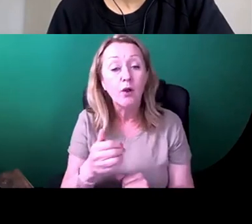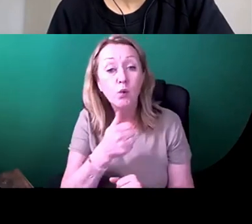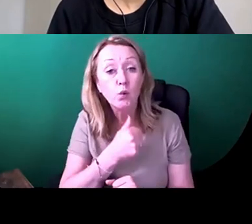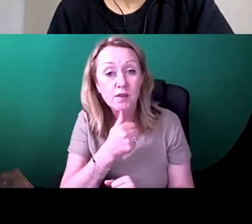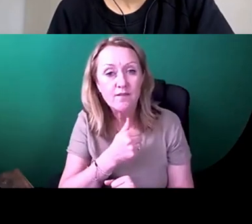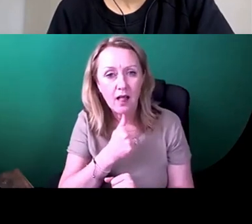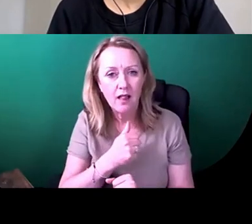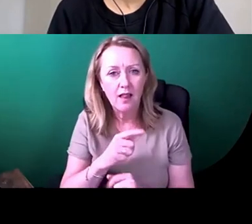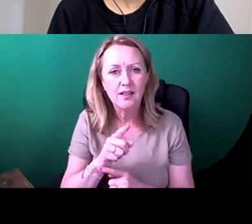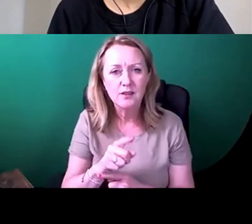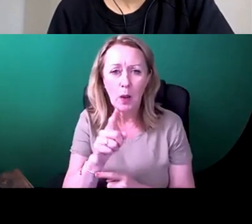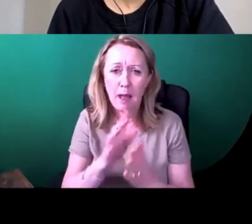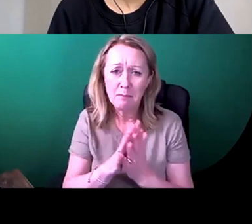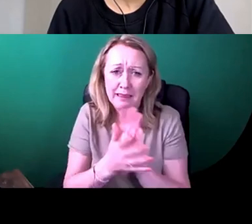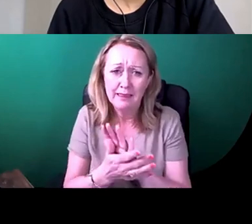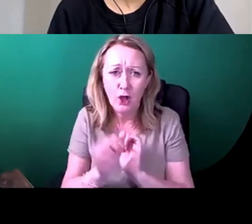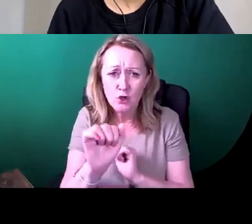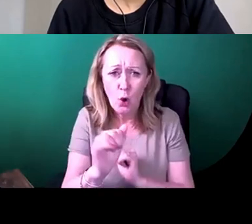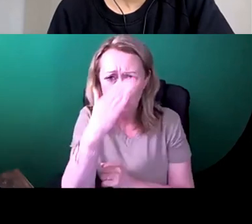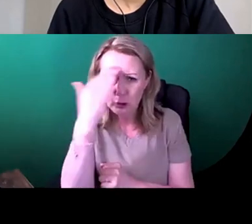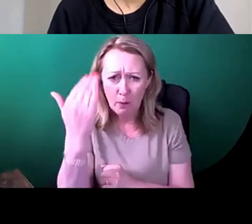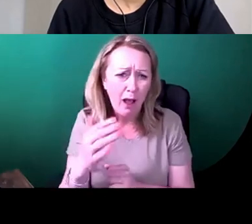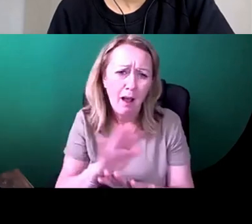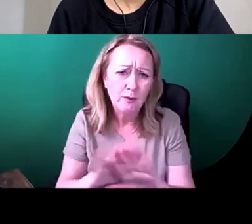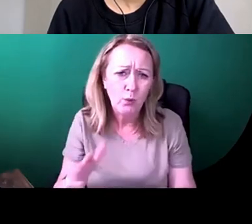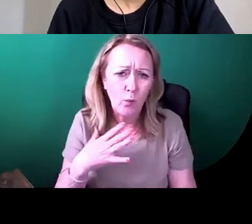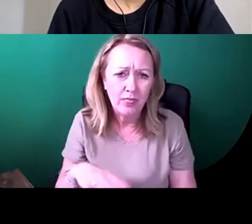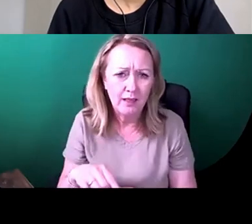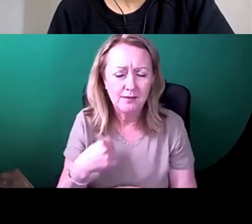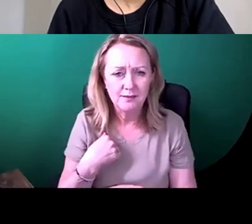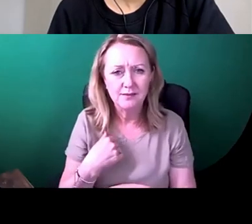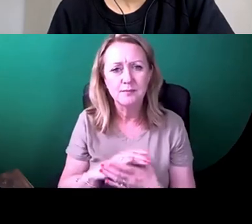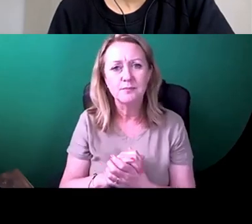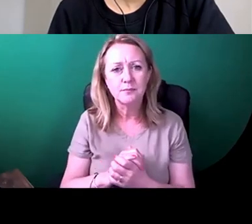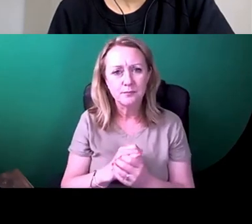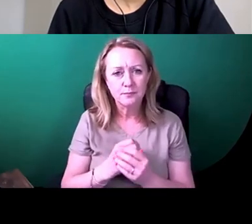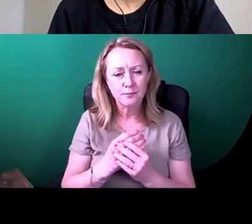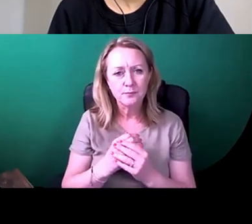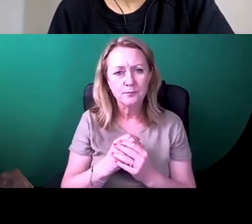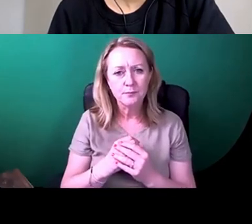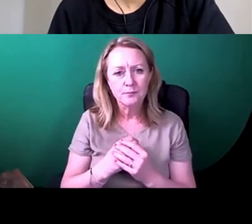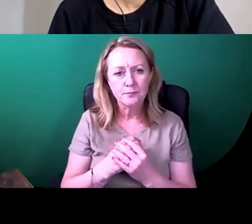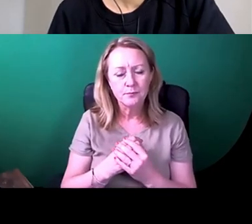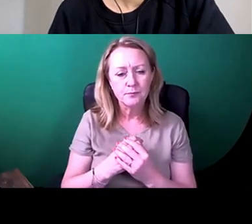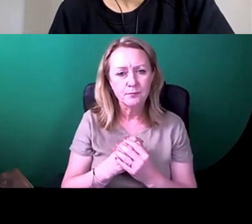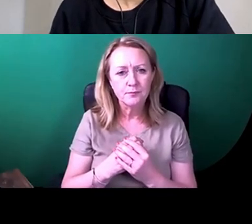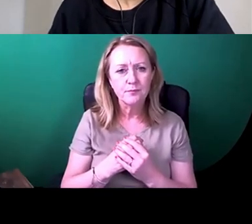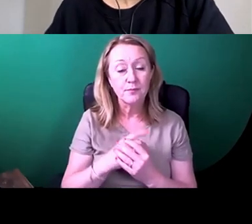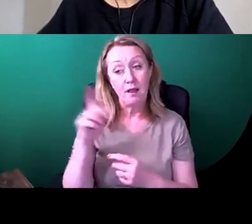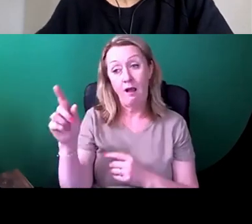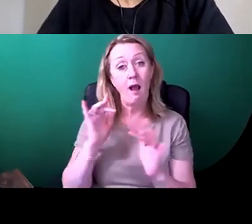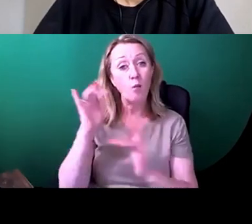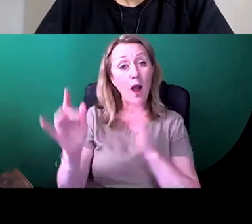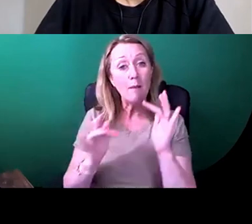could ruin your summer. So we really hope it doesn't ruin your summer. That would be very backwards for what we want to do. So on the Dash